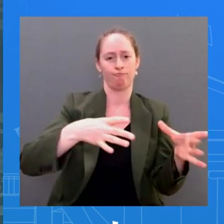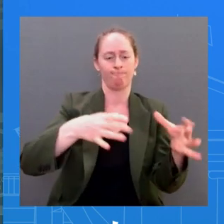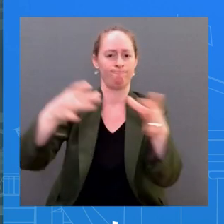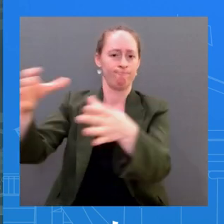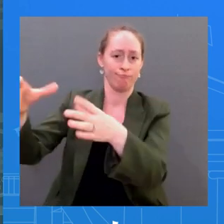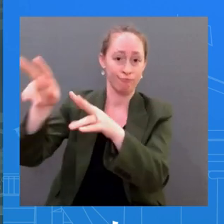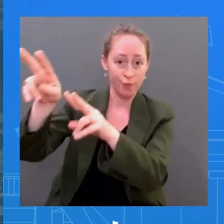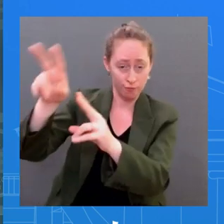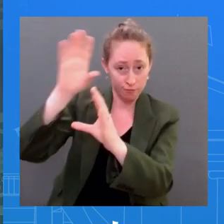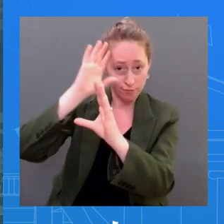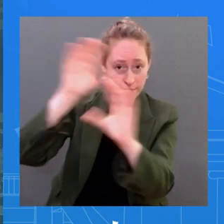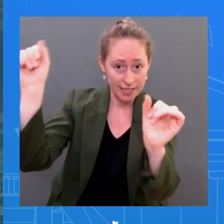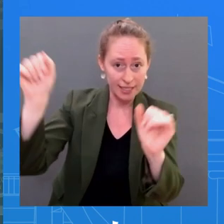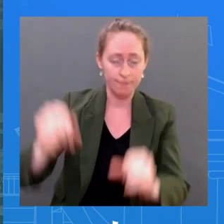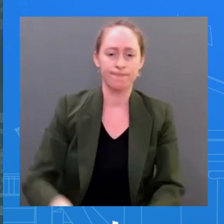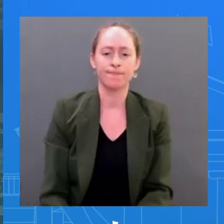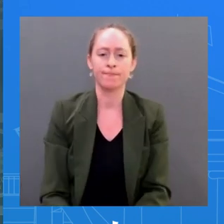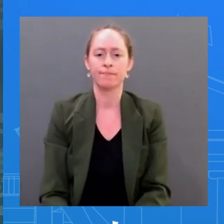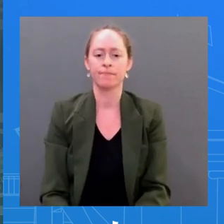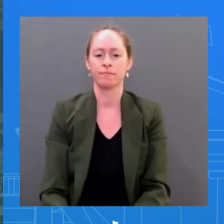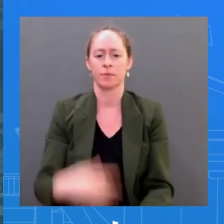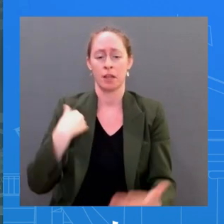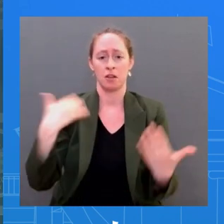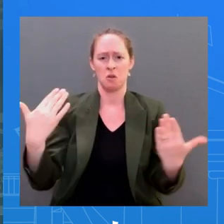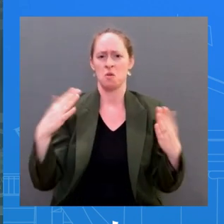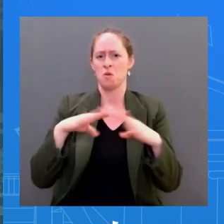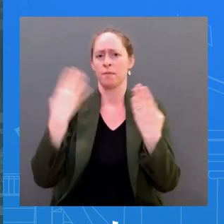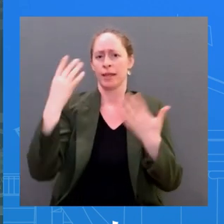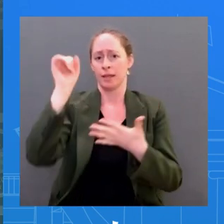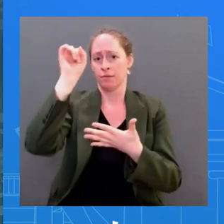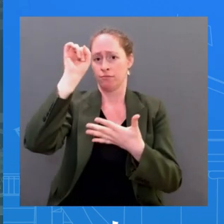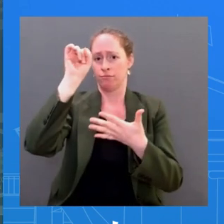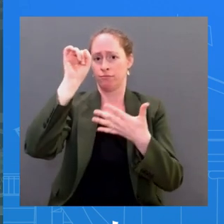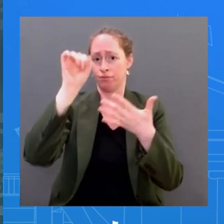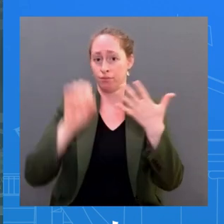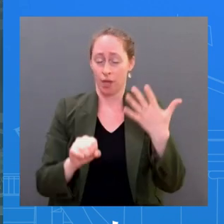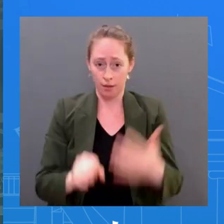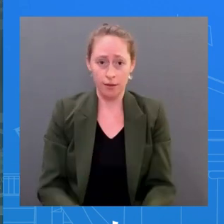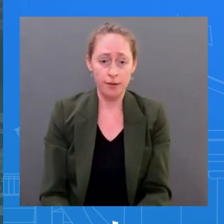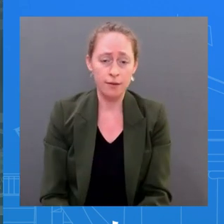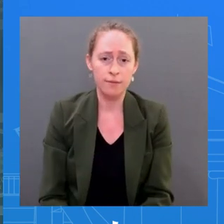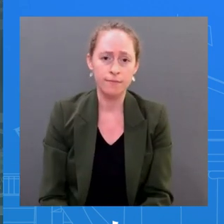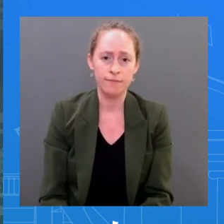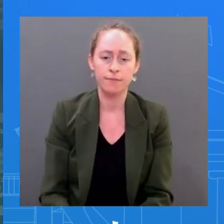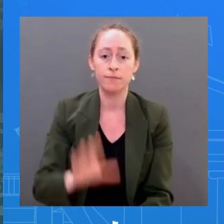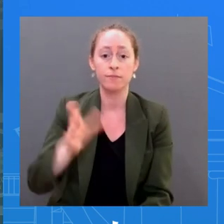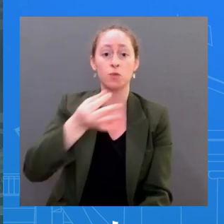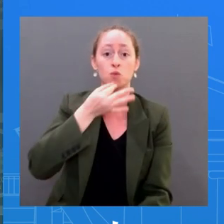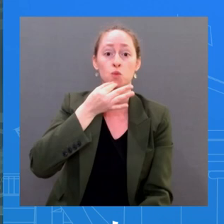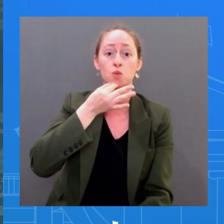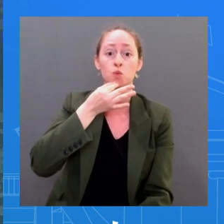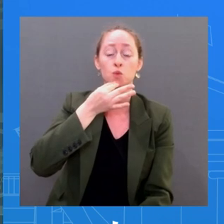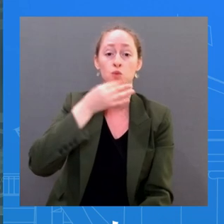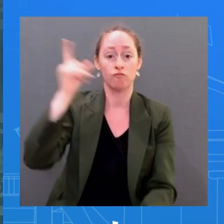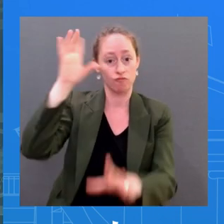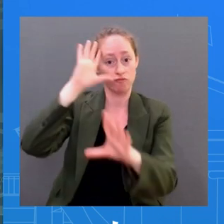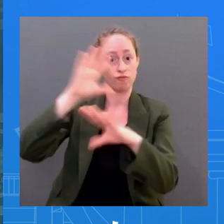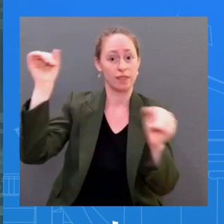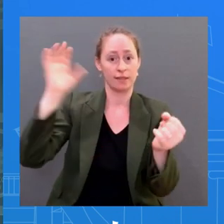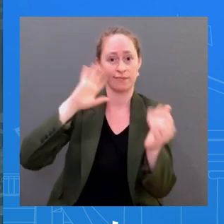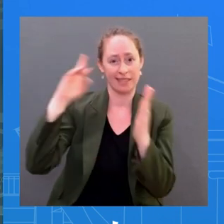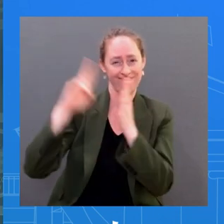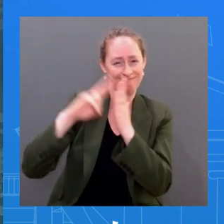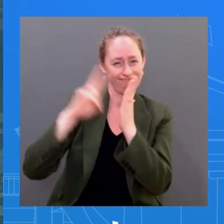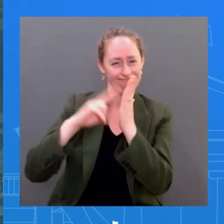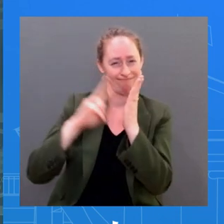As I just mentioned, soon the president will sign into law 9 bipartisan bills that support veterans, and he will